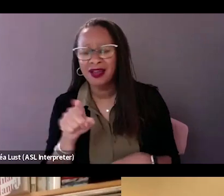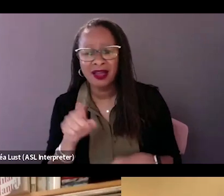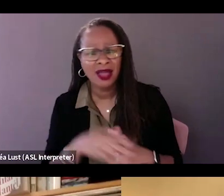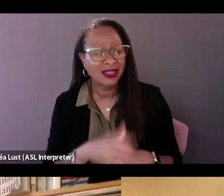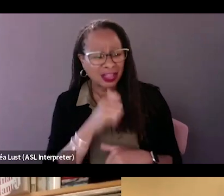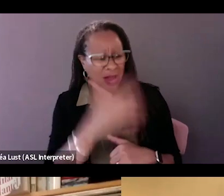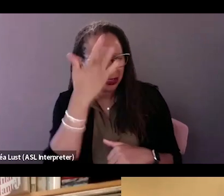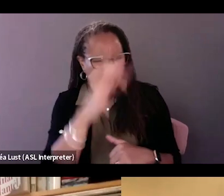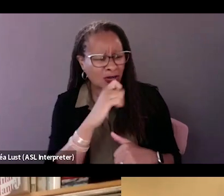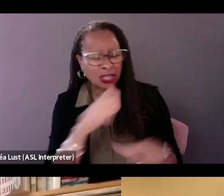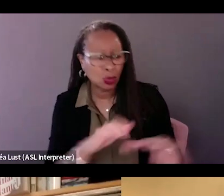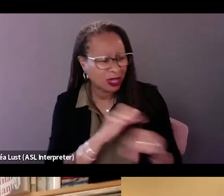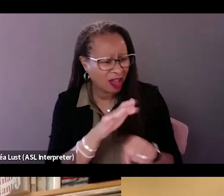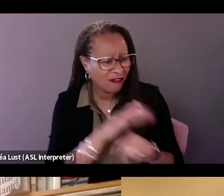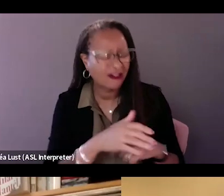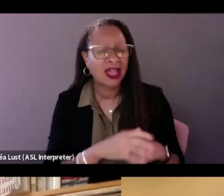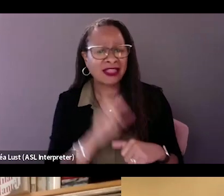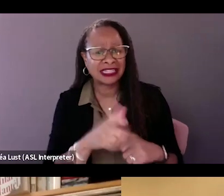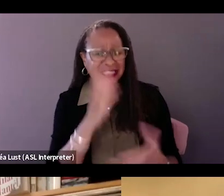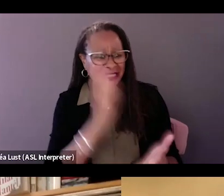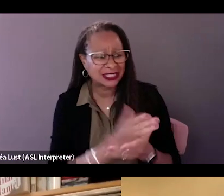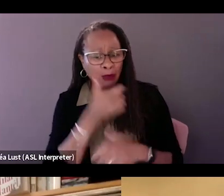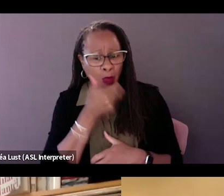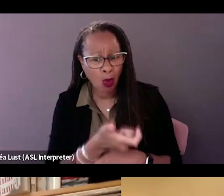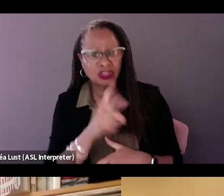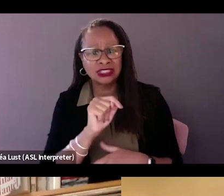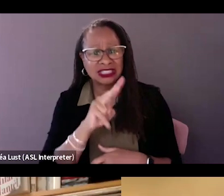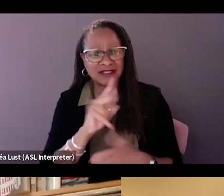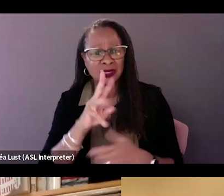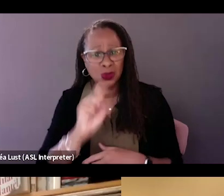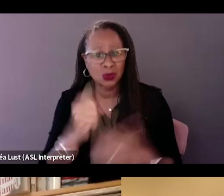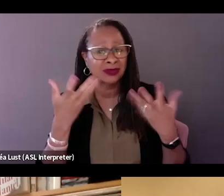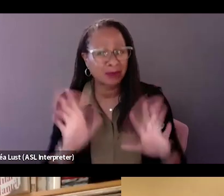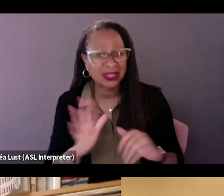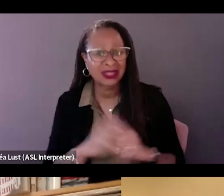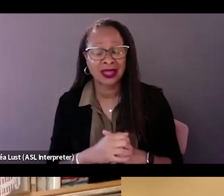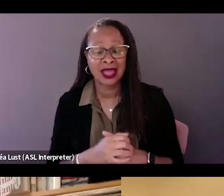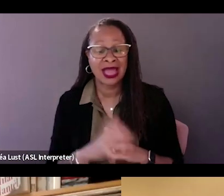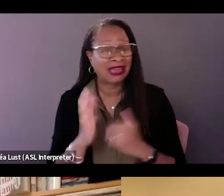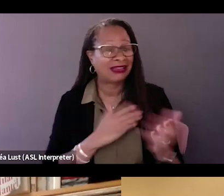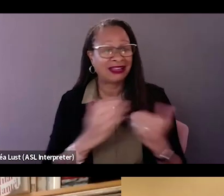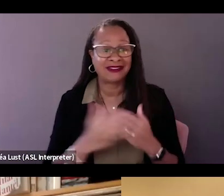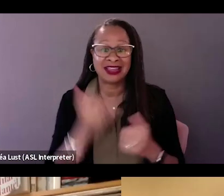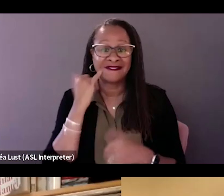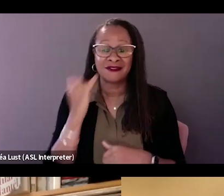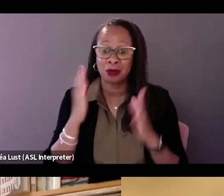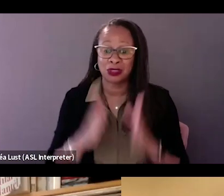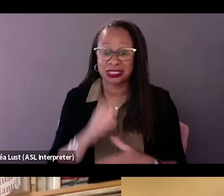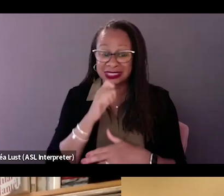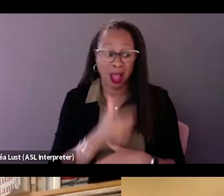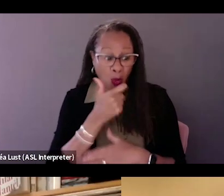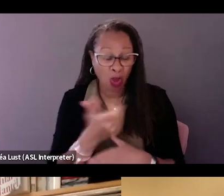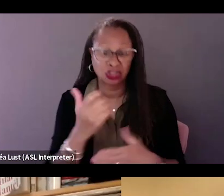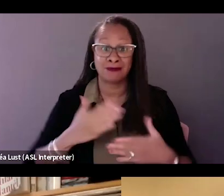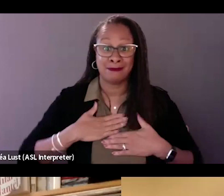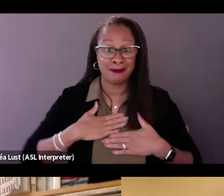they're not doing enough, that they need to stop watching TV news completely. And even if nobody's watching his